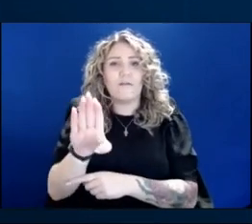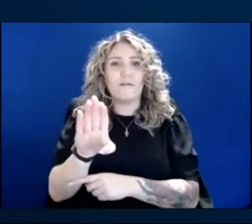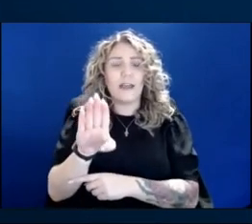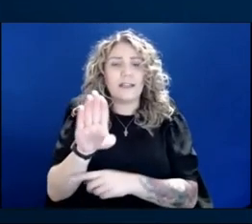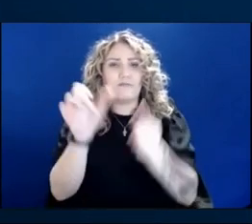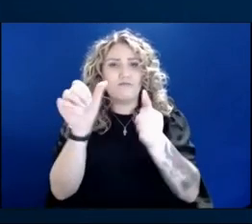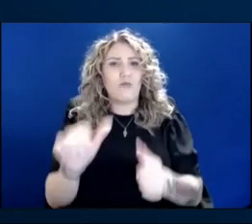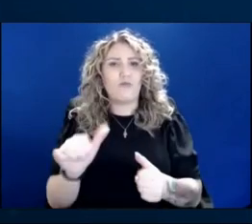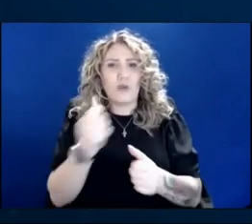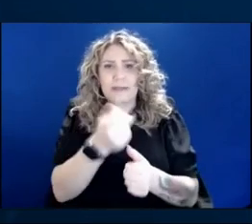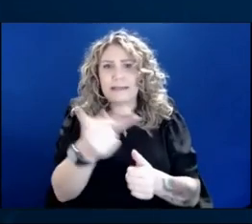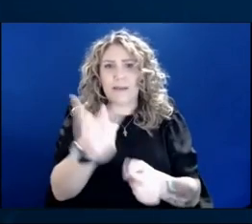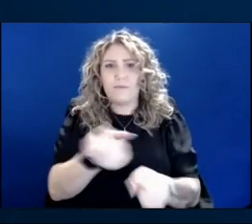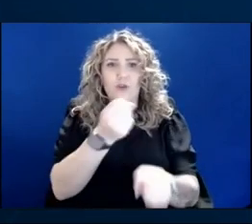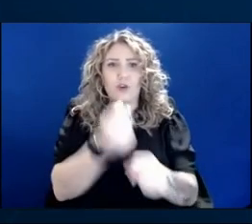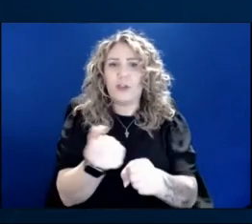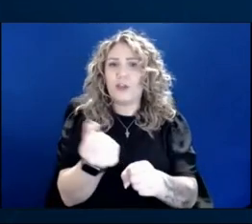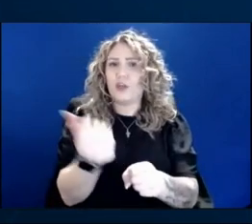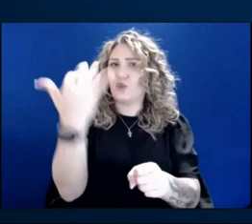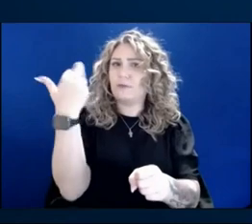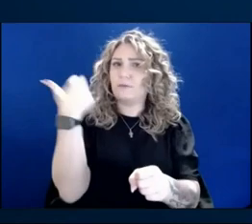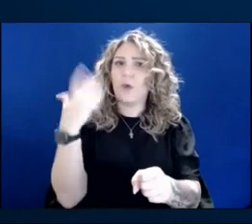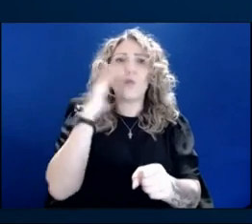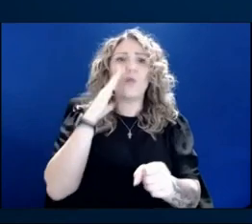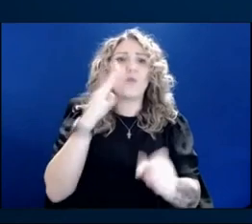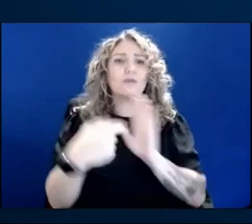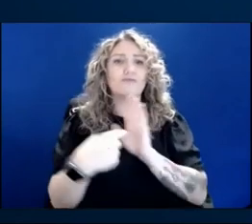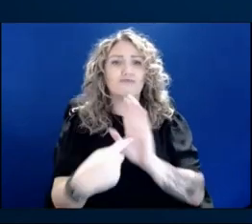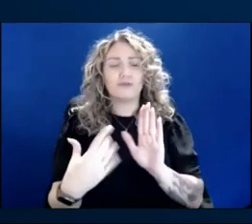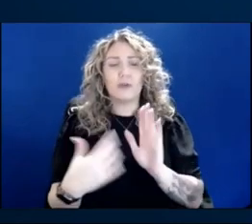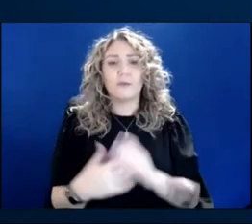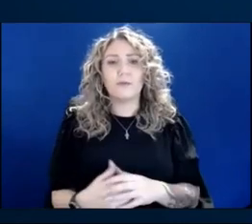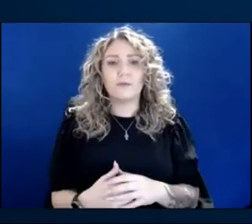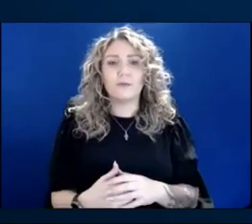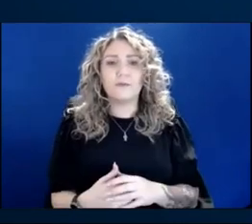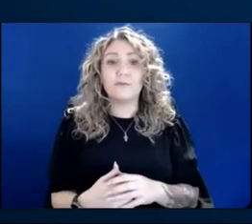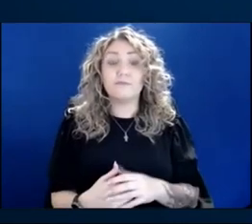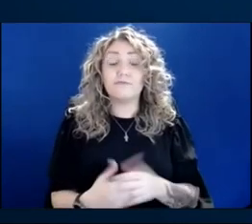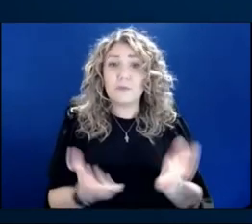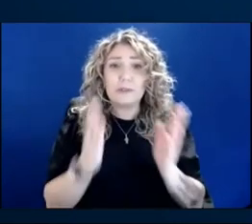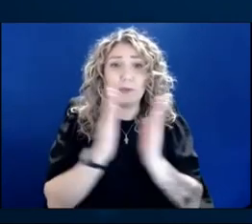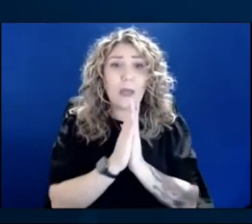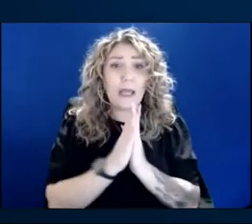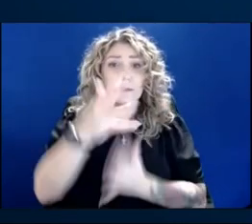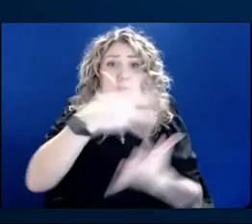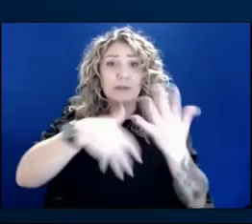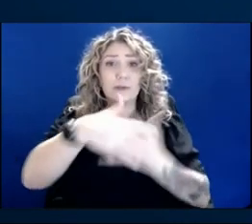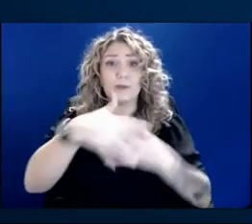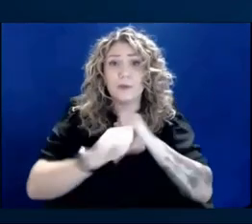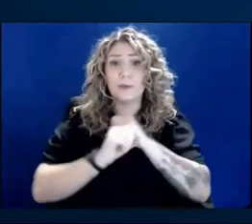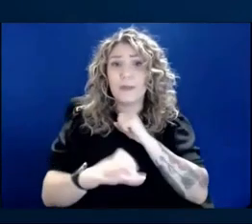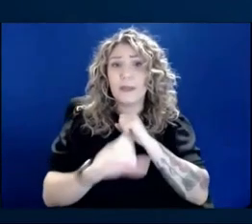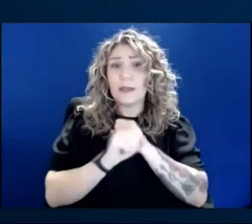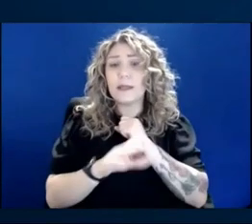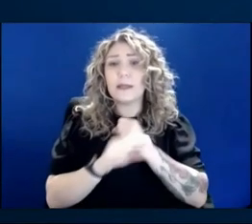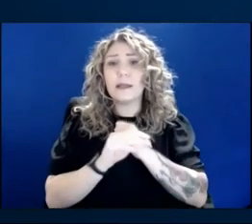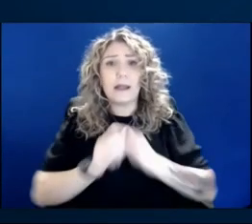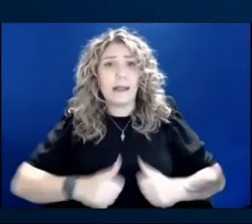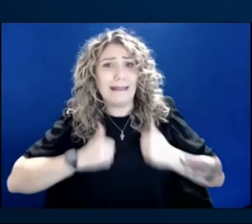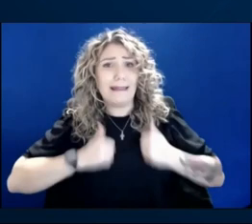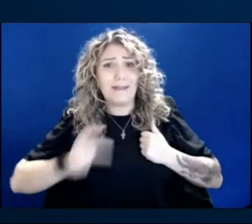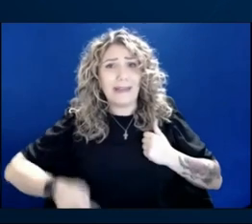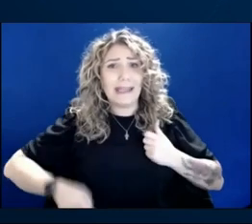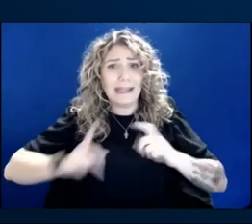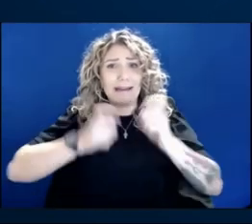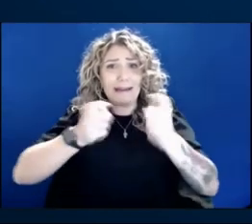that up so people can see it on the screen. You turned to social media to help find a living kidney donor for Dan. Tell us a little bit about what